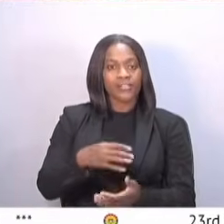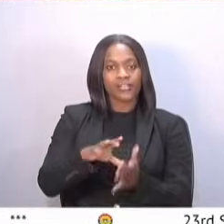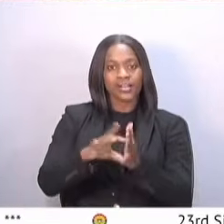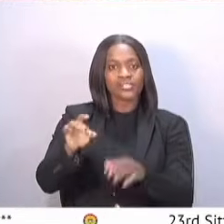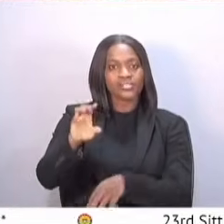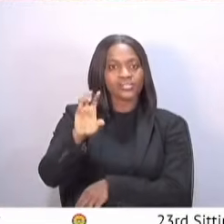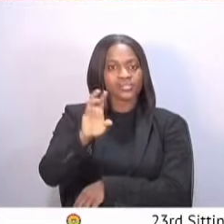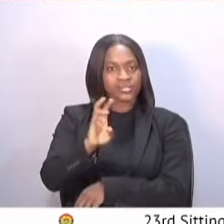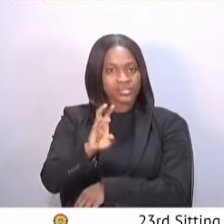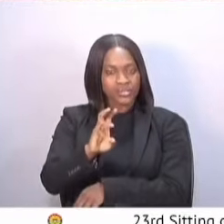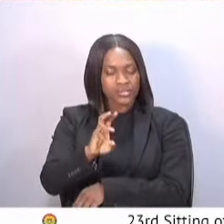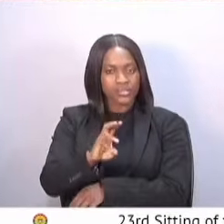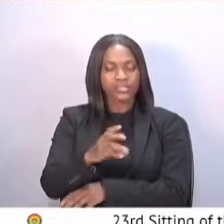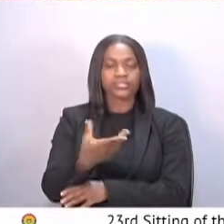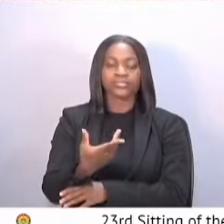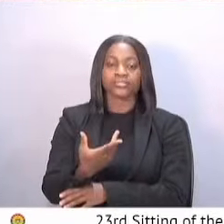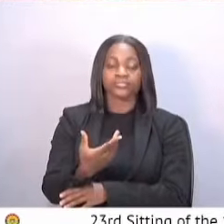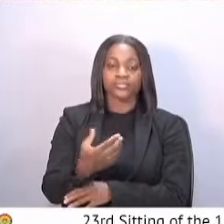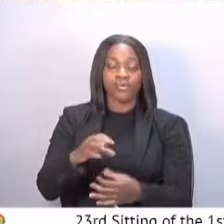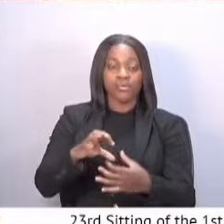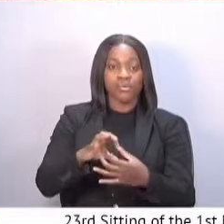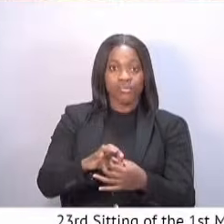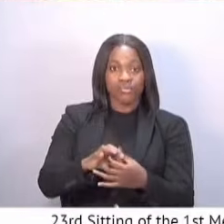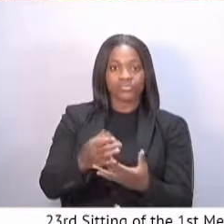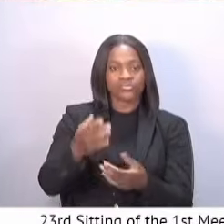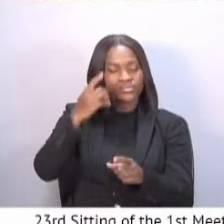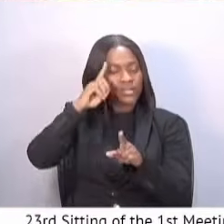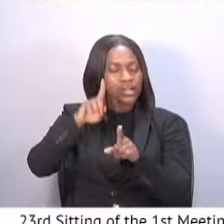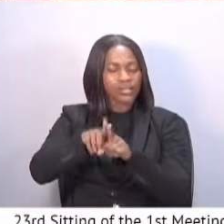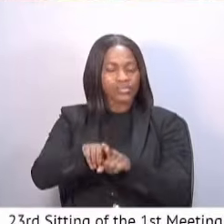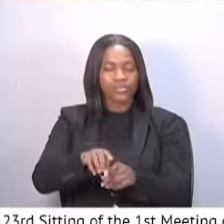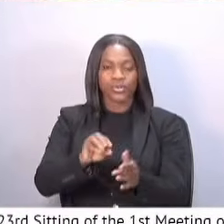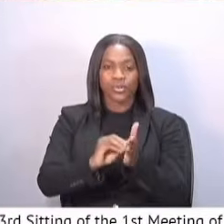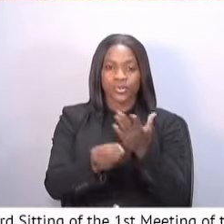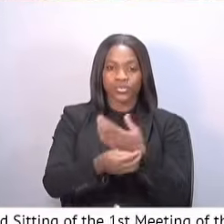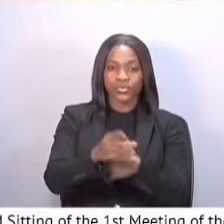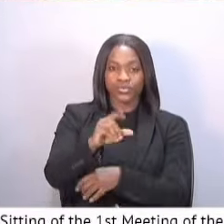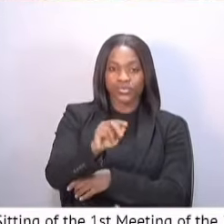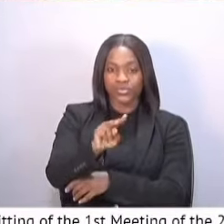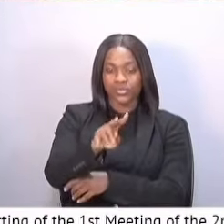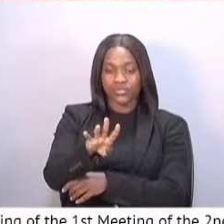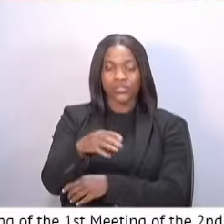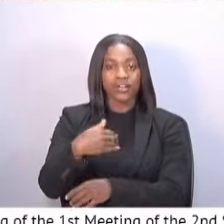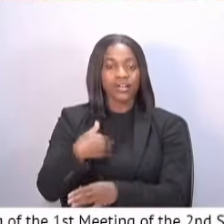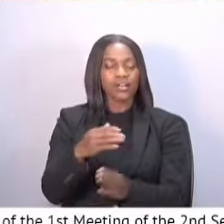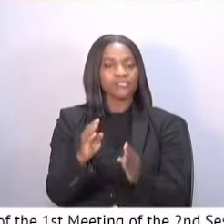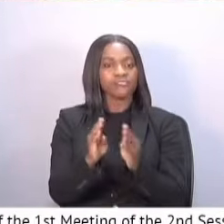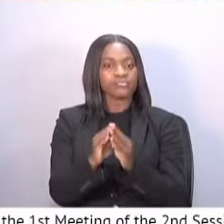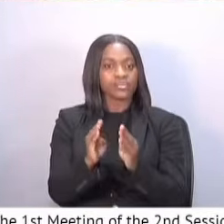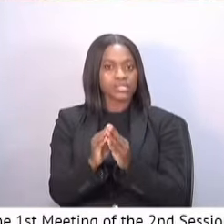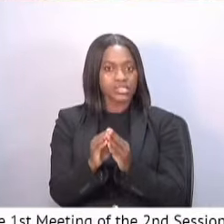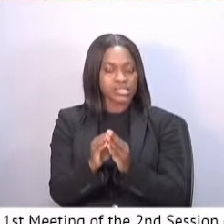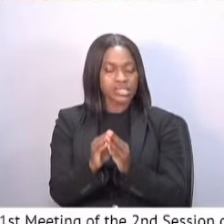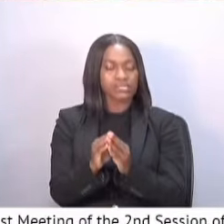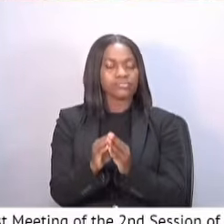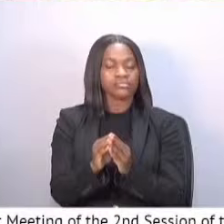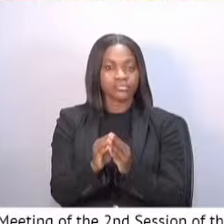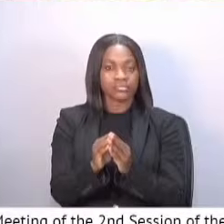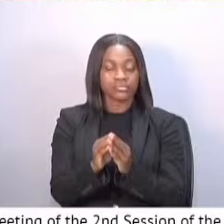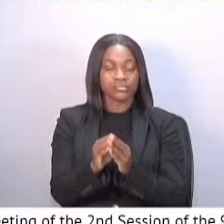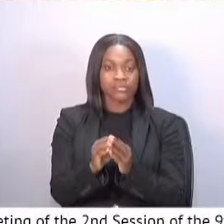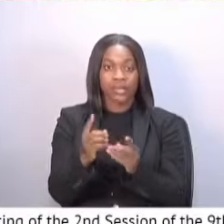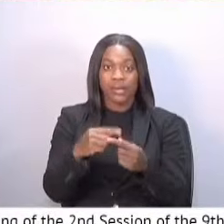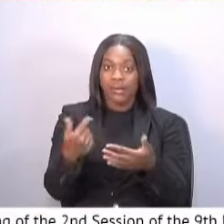Cooperation MOU agreement. October 2024, we held a meeting. There was a meeting